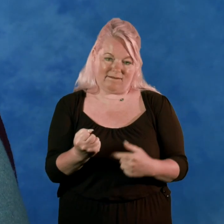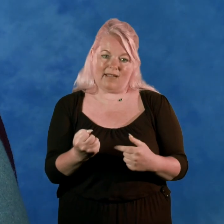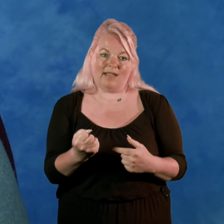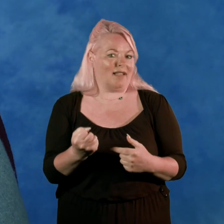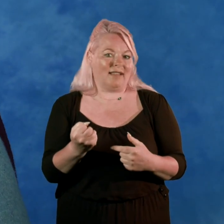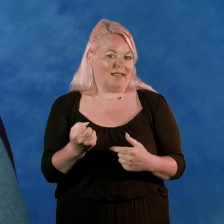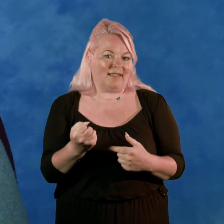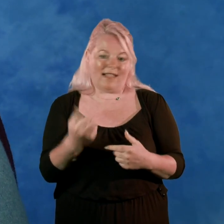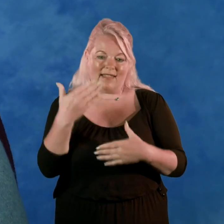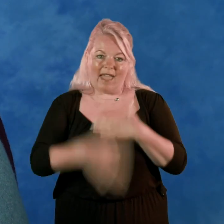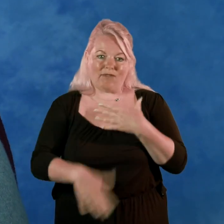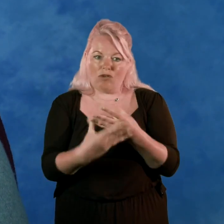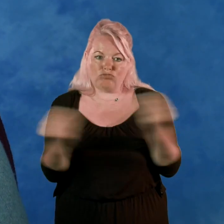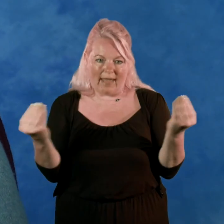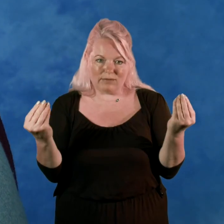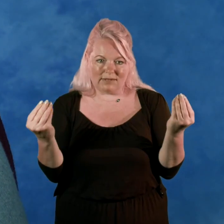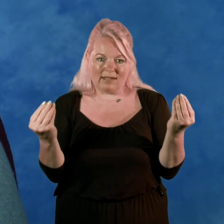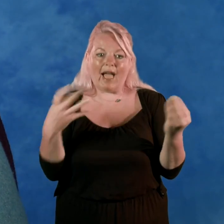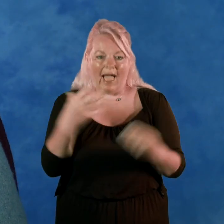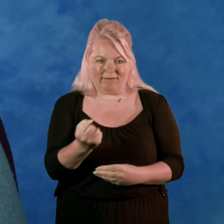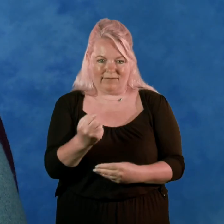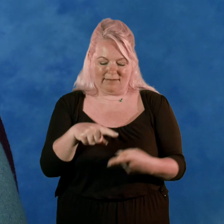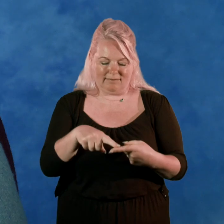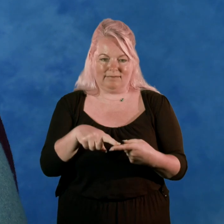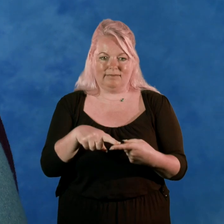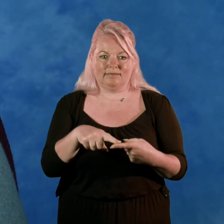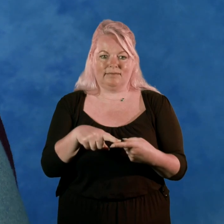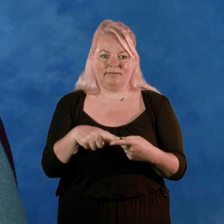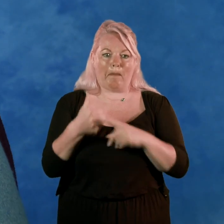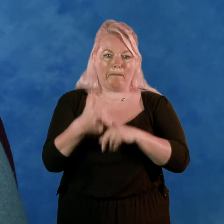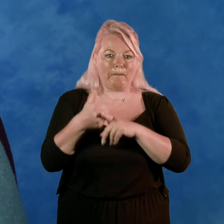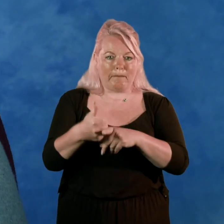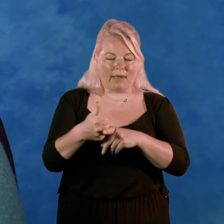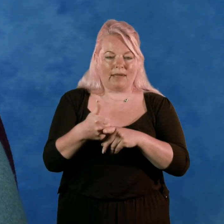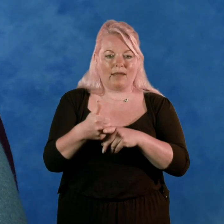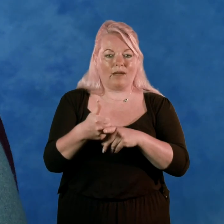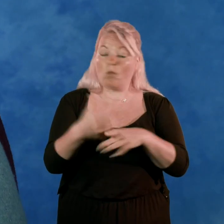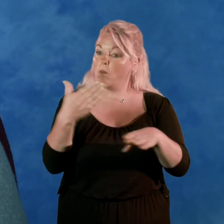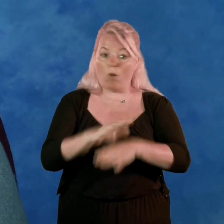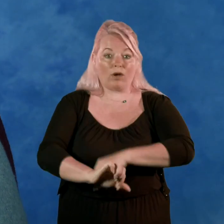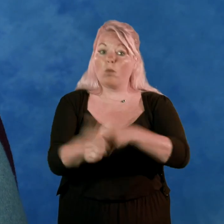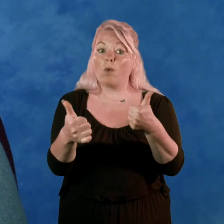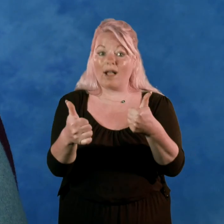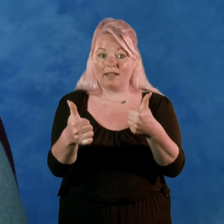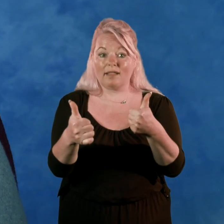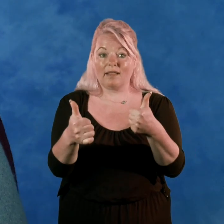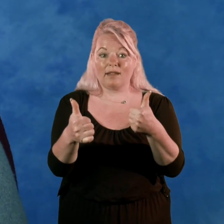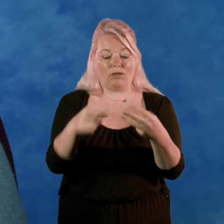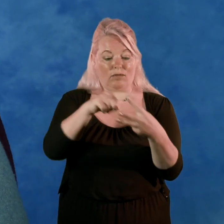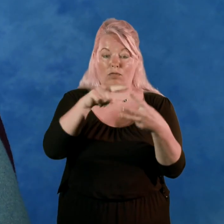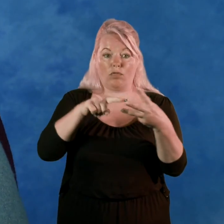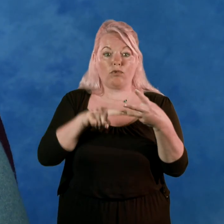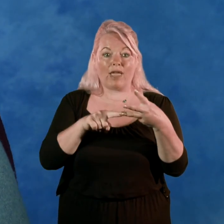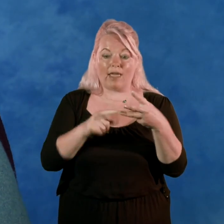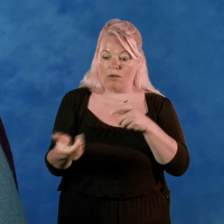so I will never run out of them. And it works very well. I have